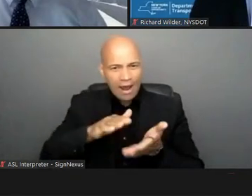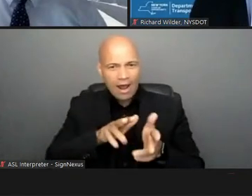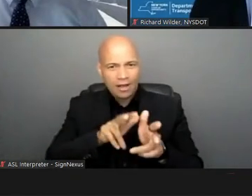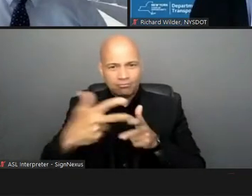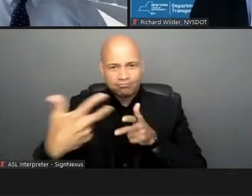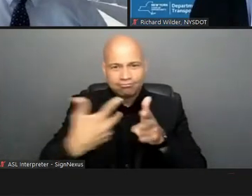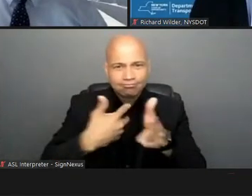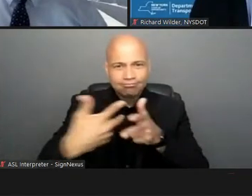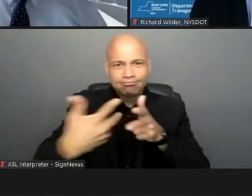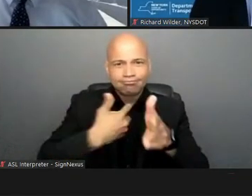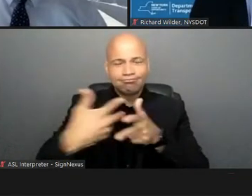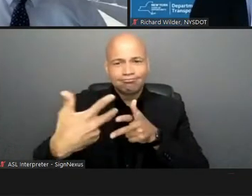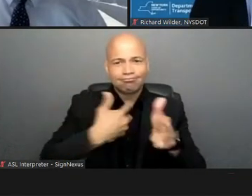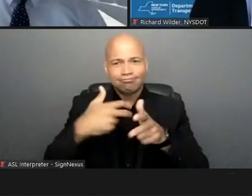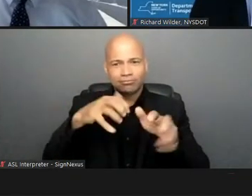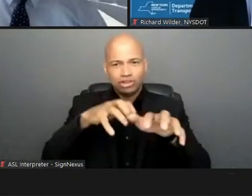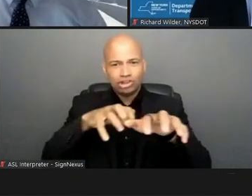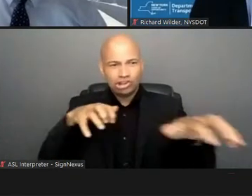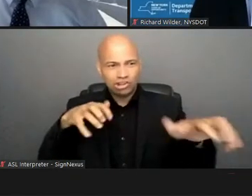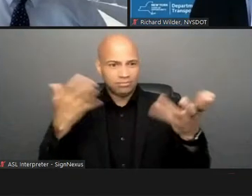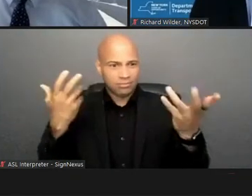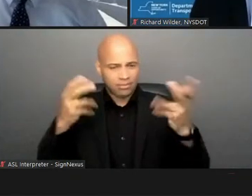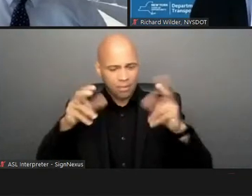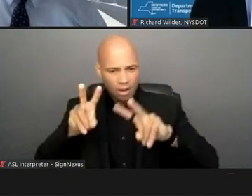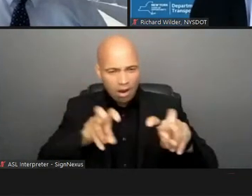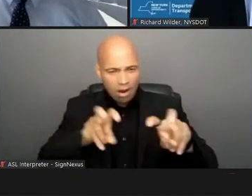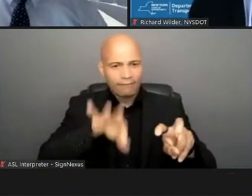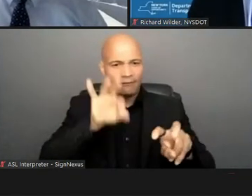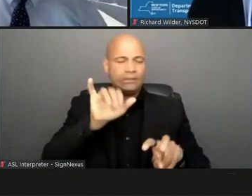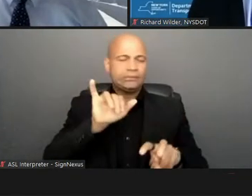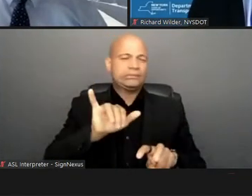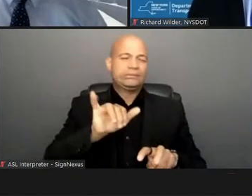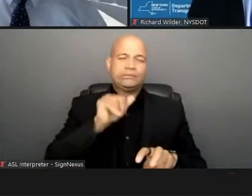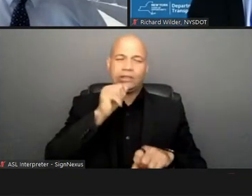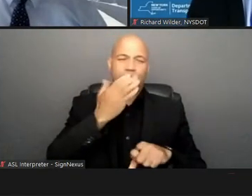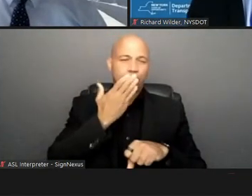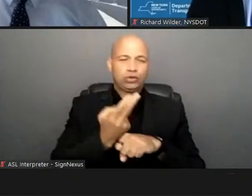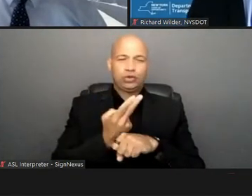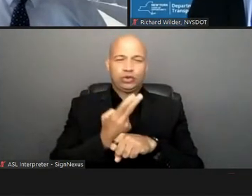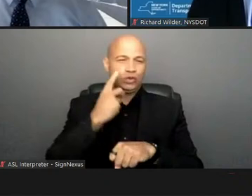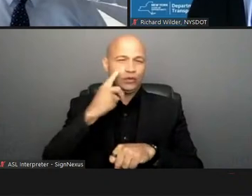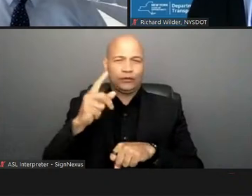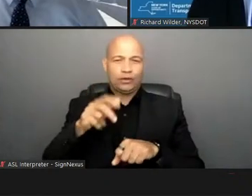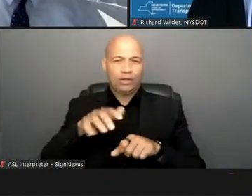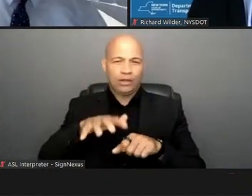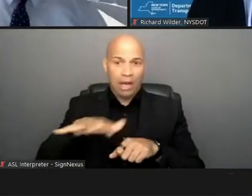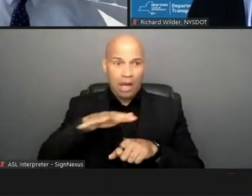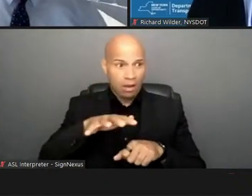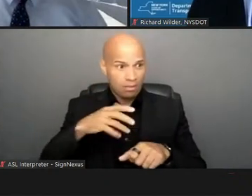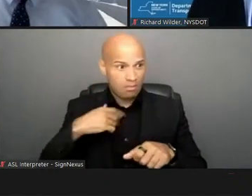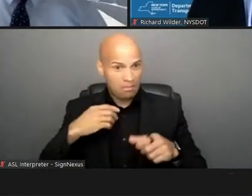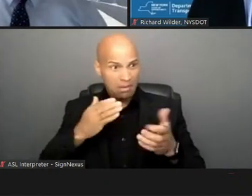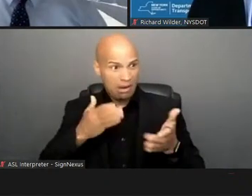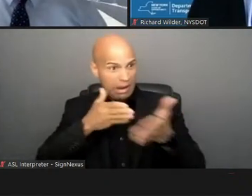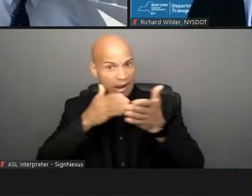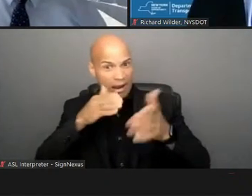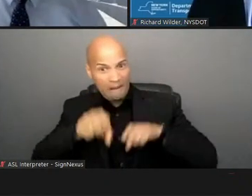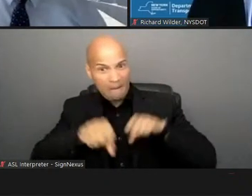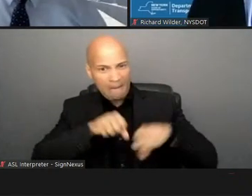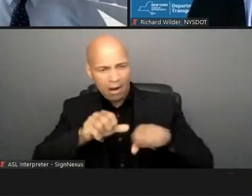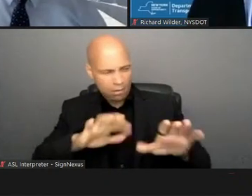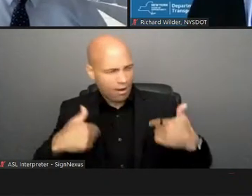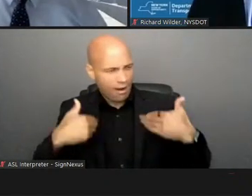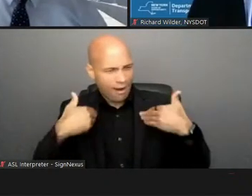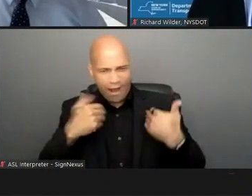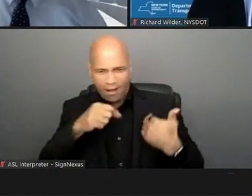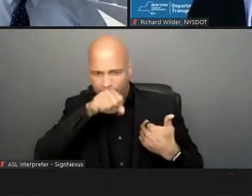are congested maybe you'd discover that it was actually not a good use of the space I'm not anti-bike I have a bike I love to ride my bike